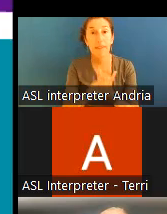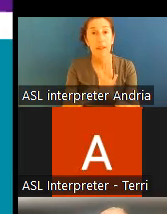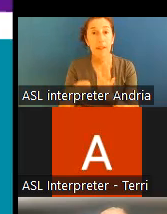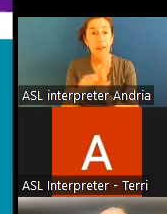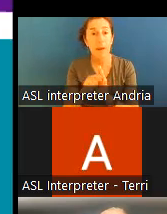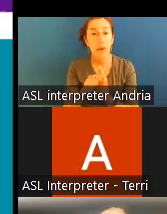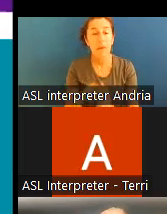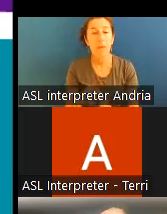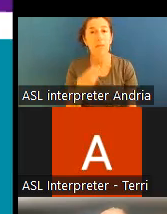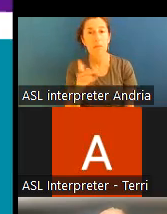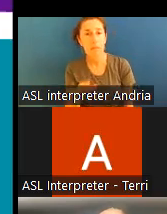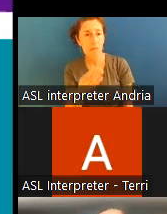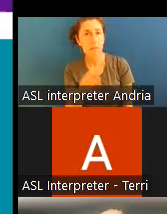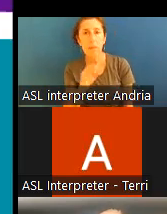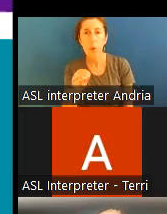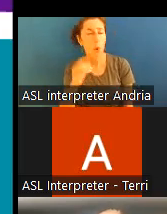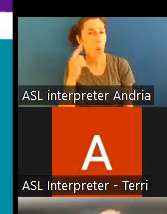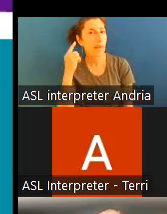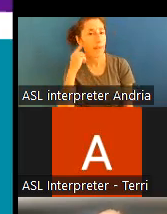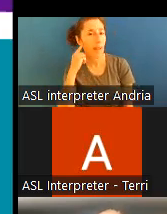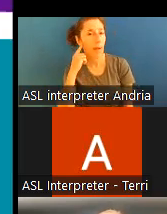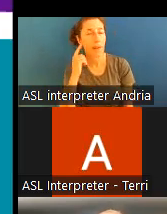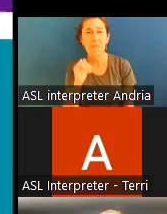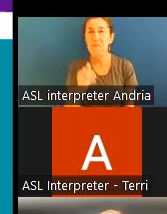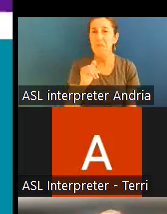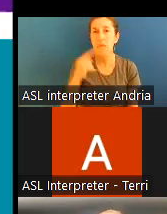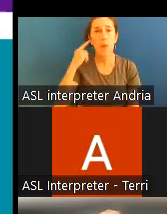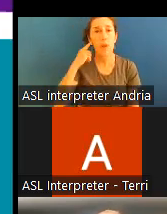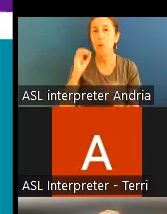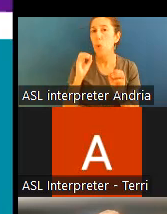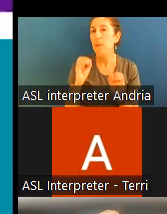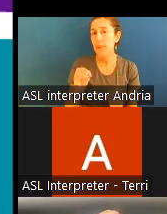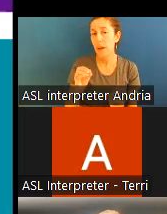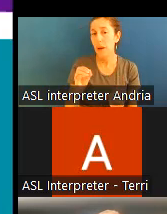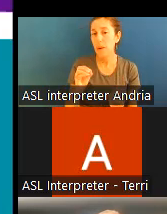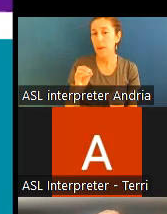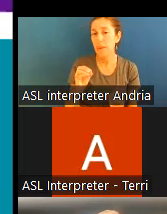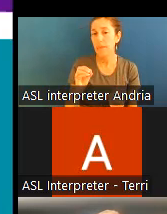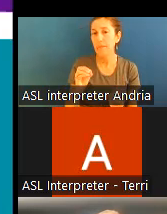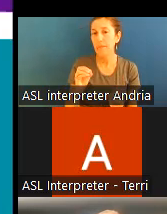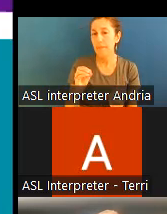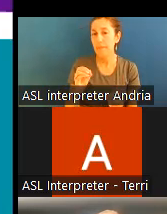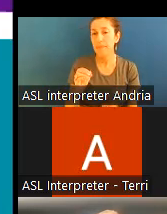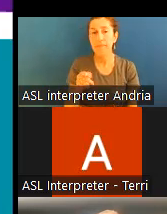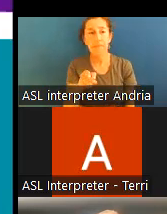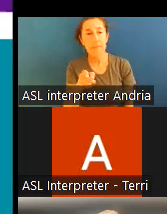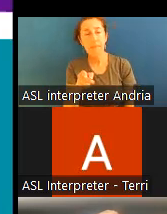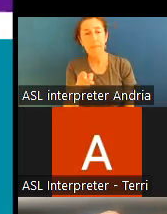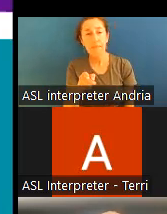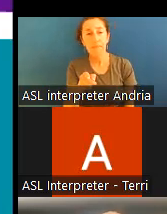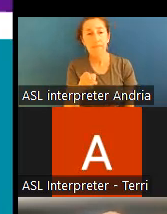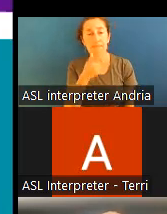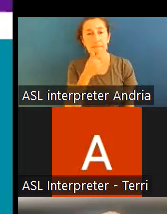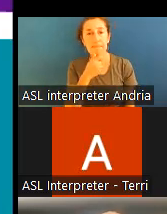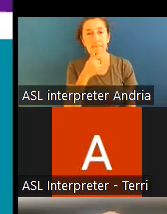I'm not getting sound. I'm not either. May just have not optimized when you